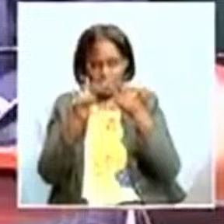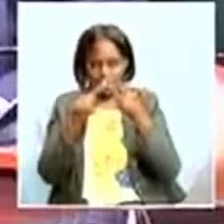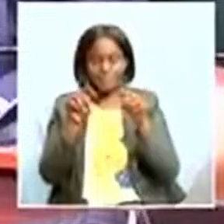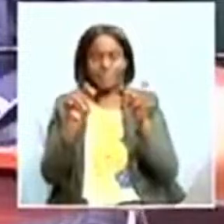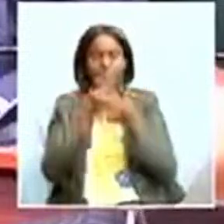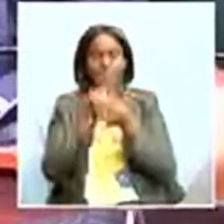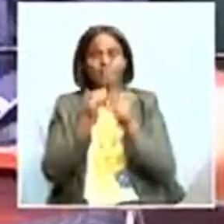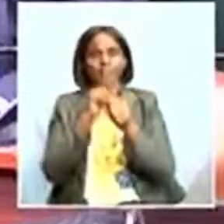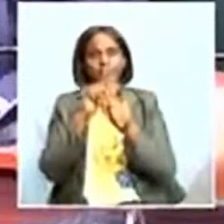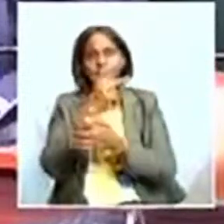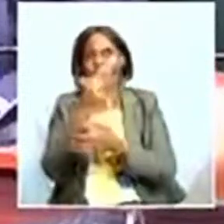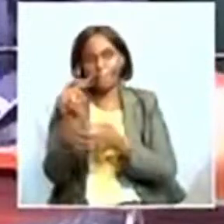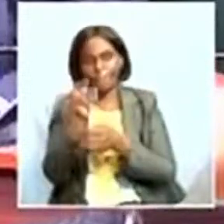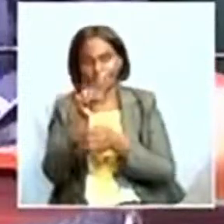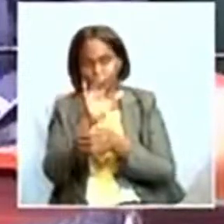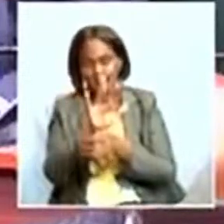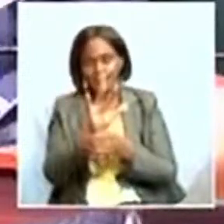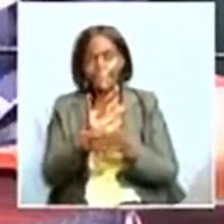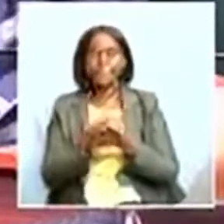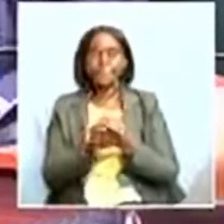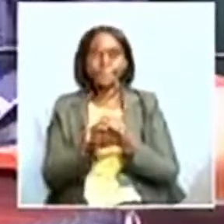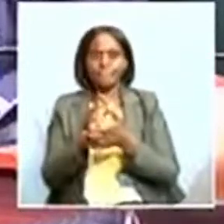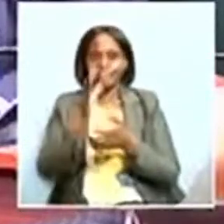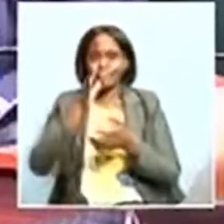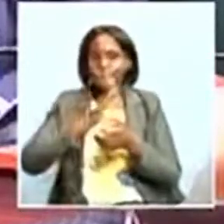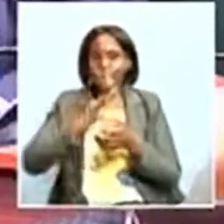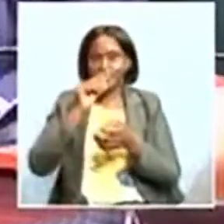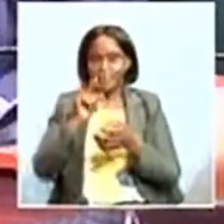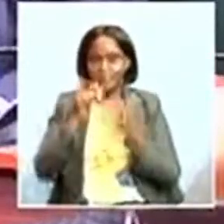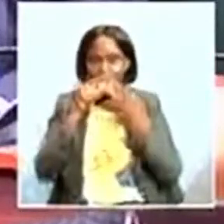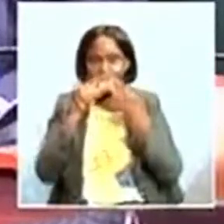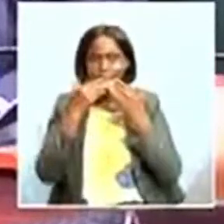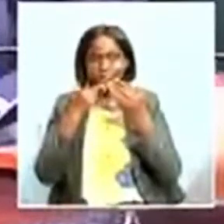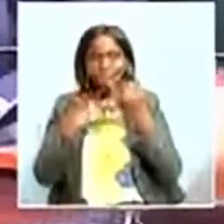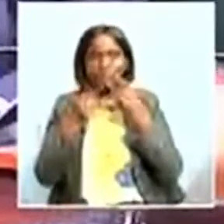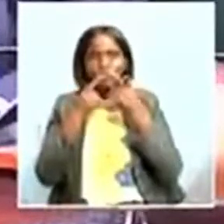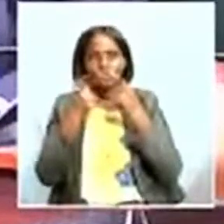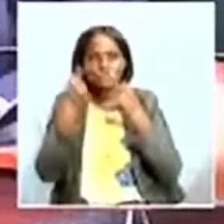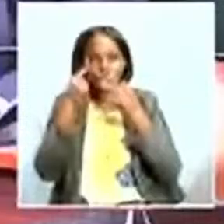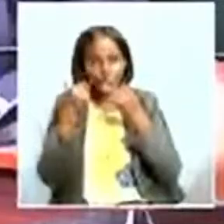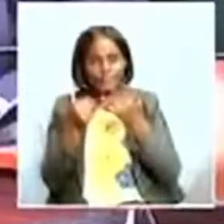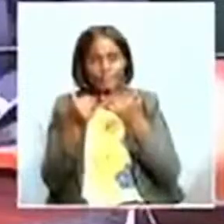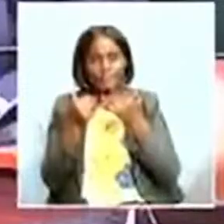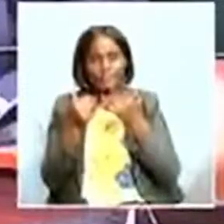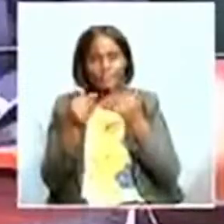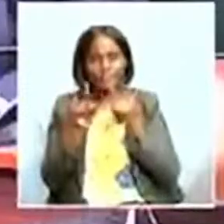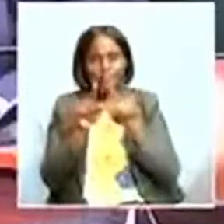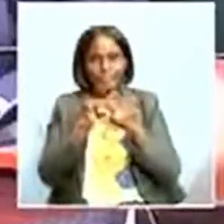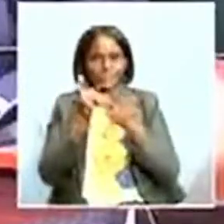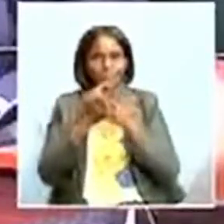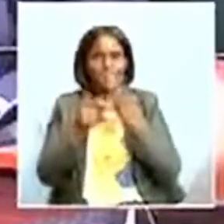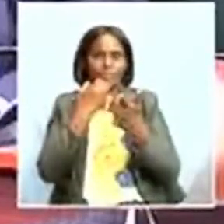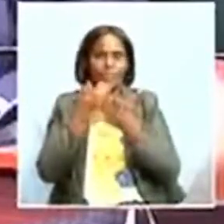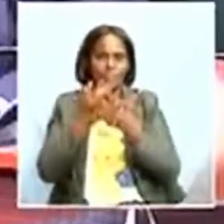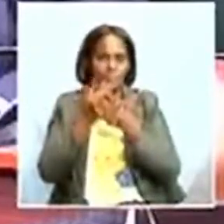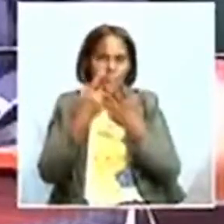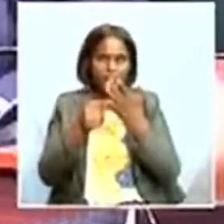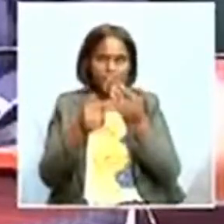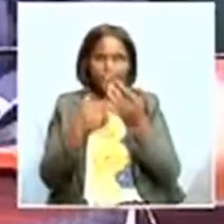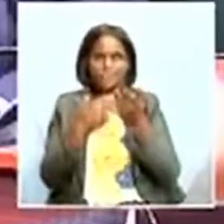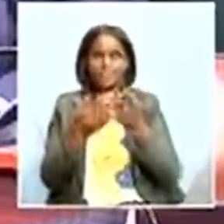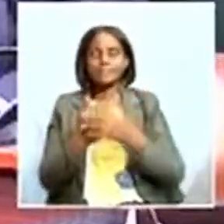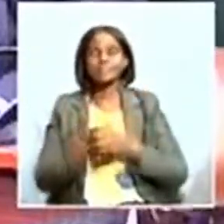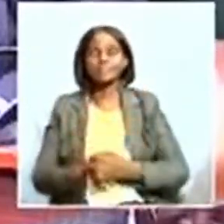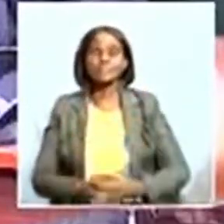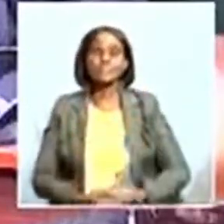But everything is here. And Madam, at some point or now, since they have exhausted their question, I can lay this on the table.